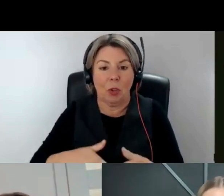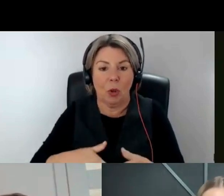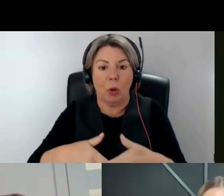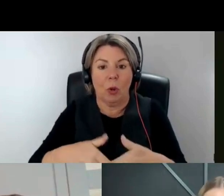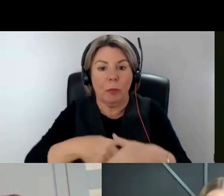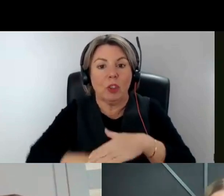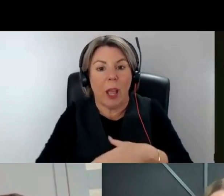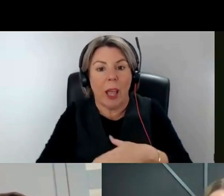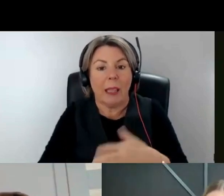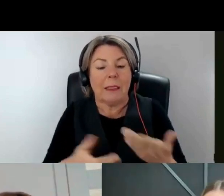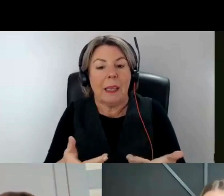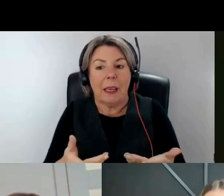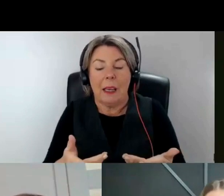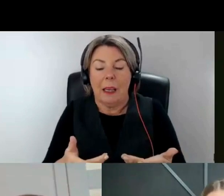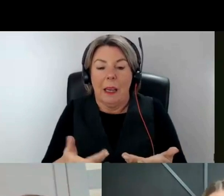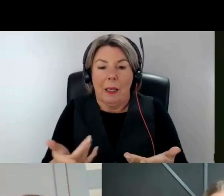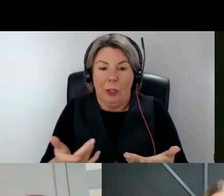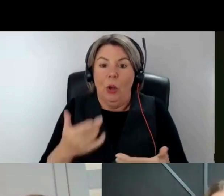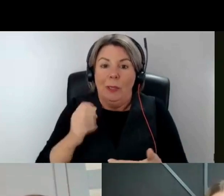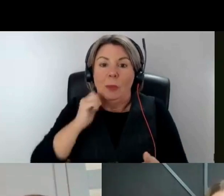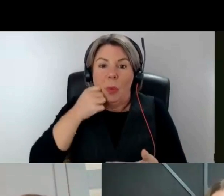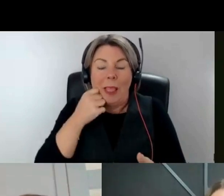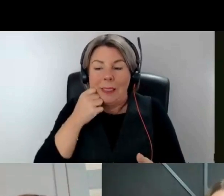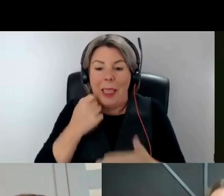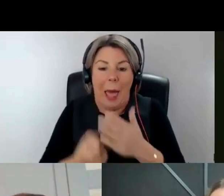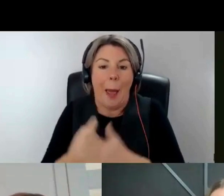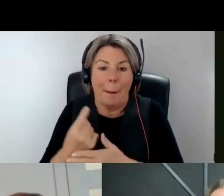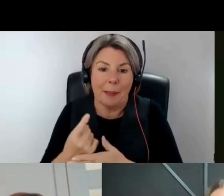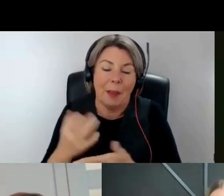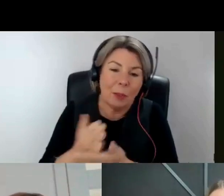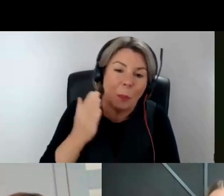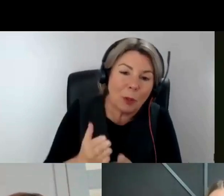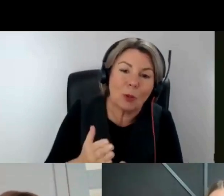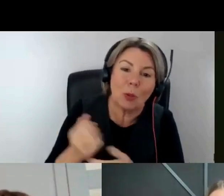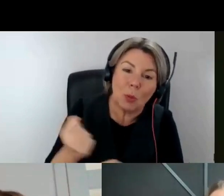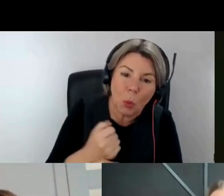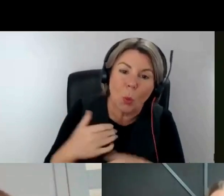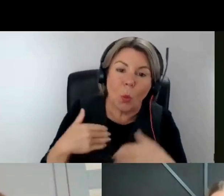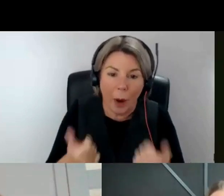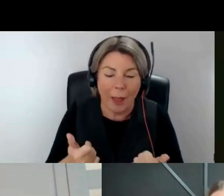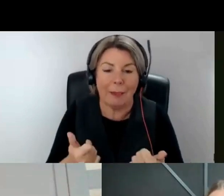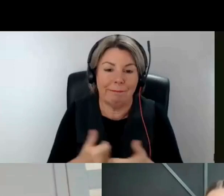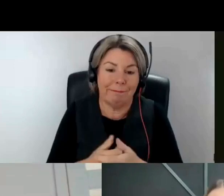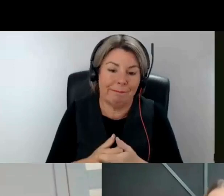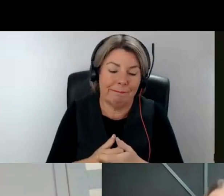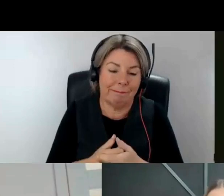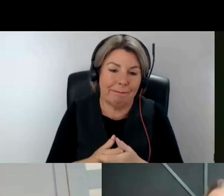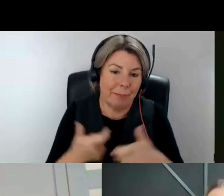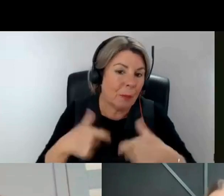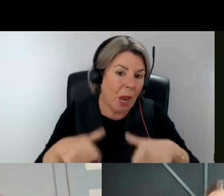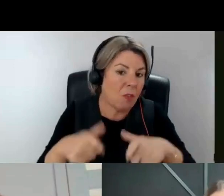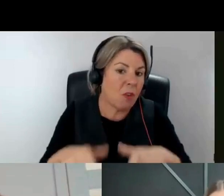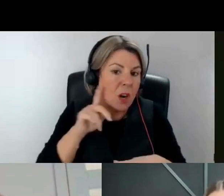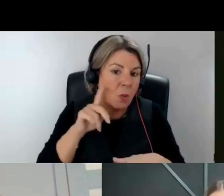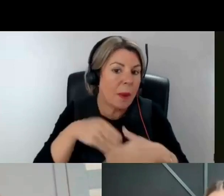it shouldn't happen, but it does still happen. So we've got to make sure we do it well, and but keeping women in the workplace